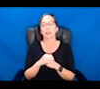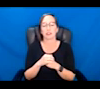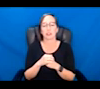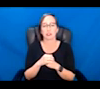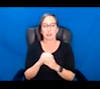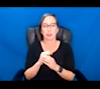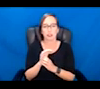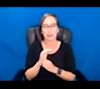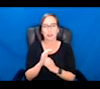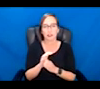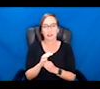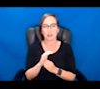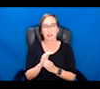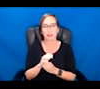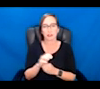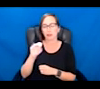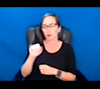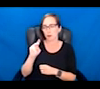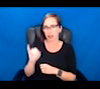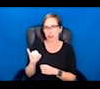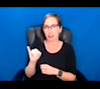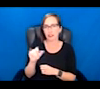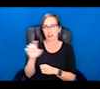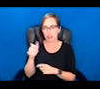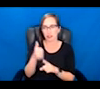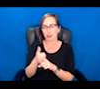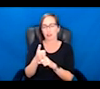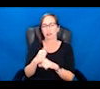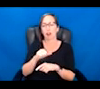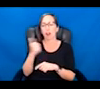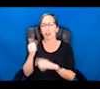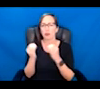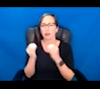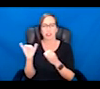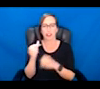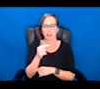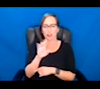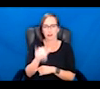led by Mandy Lee and with great organizations like GBA,